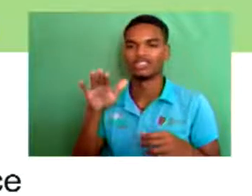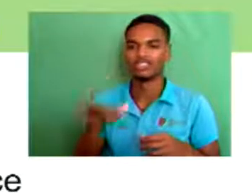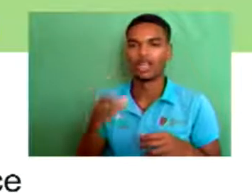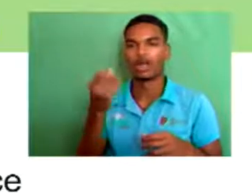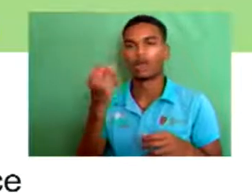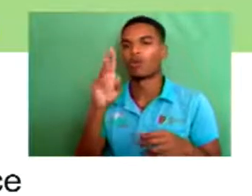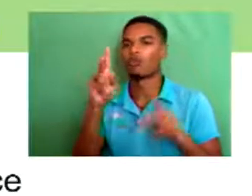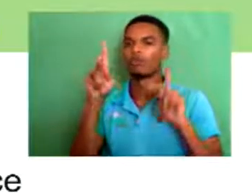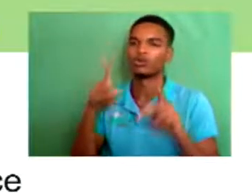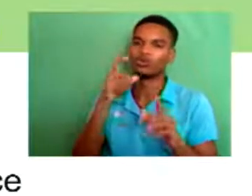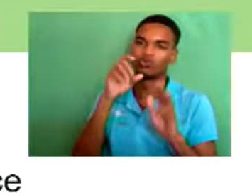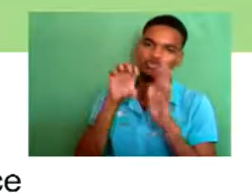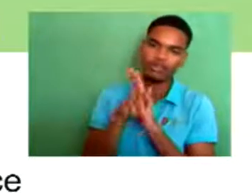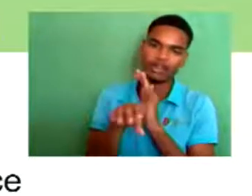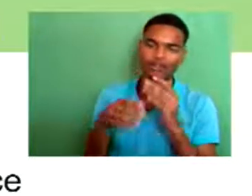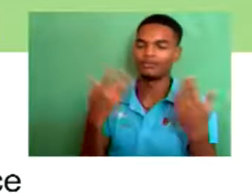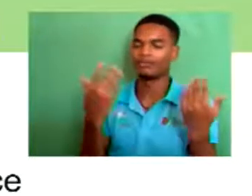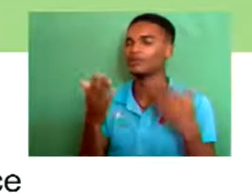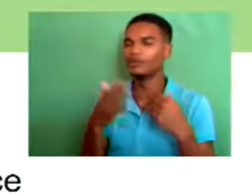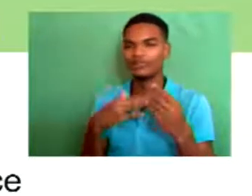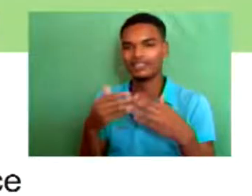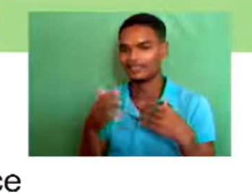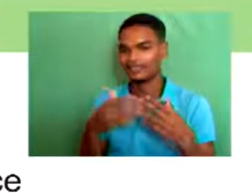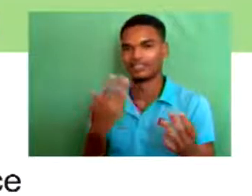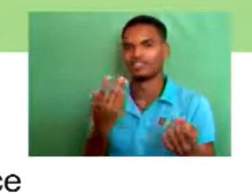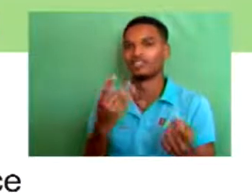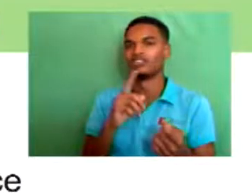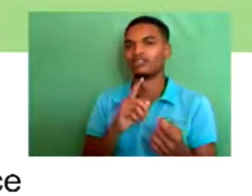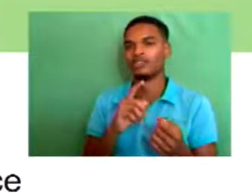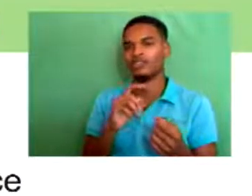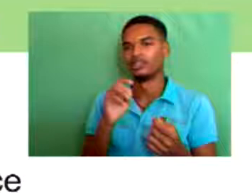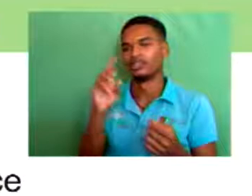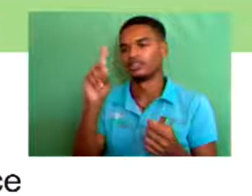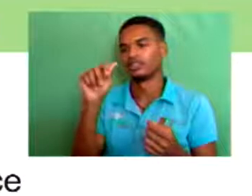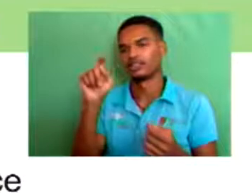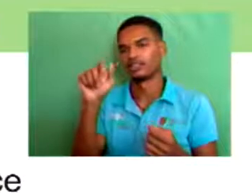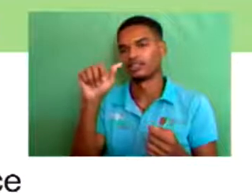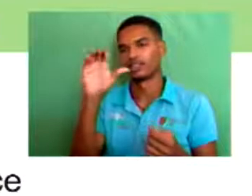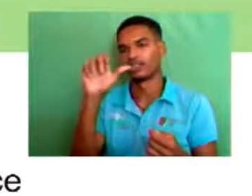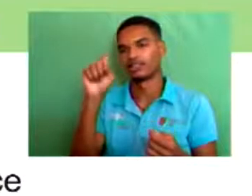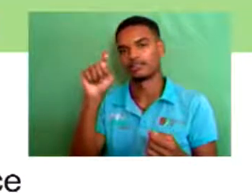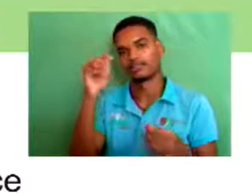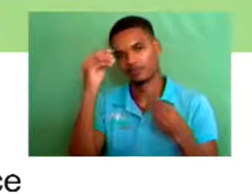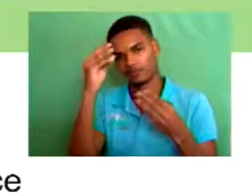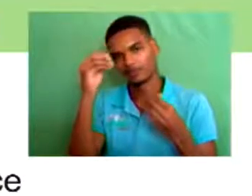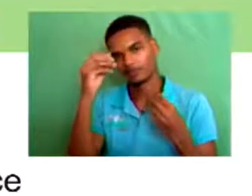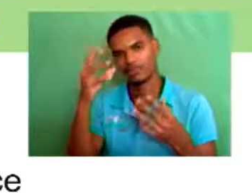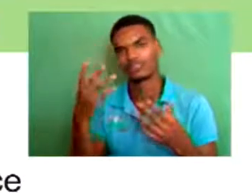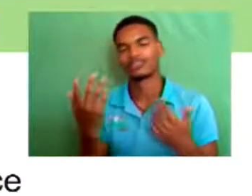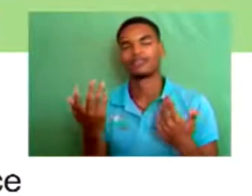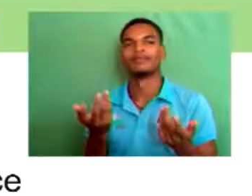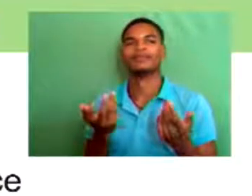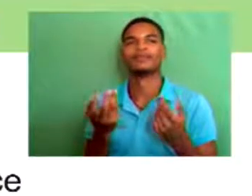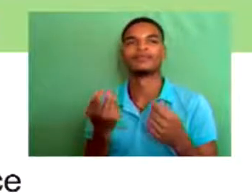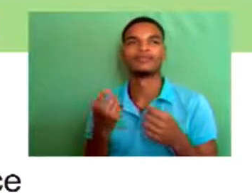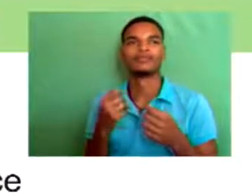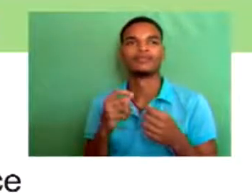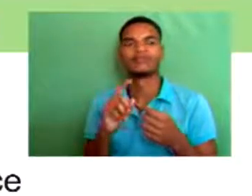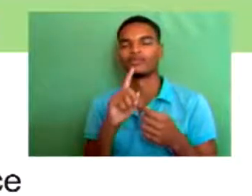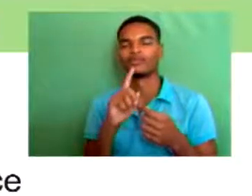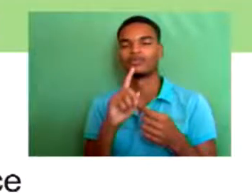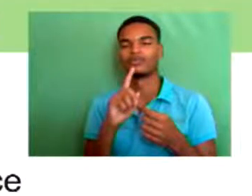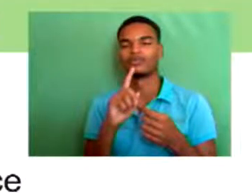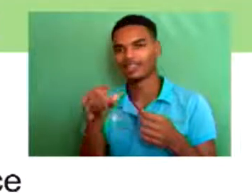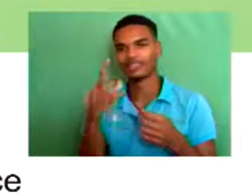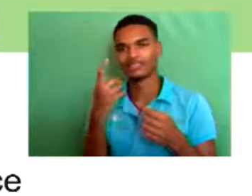as NRT, non-real-time datacast information. The use cases here are helping expand